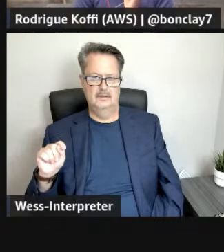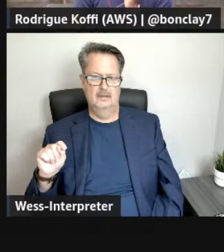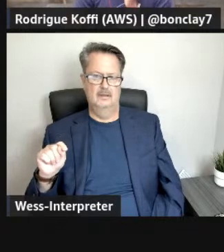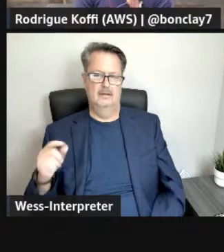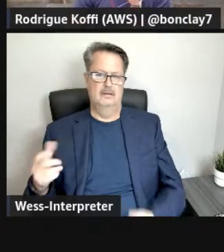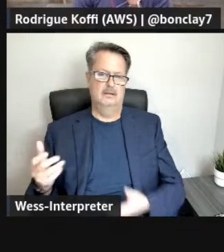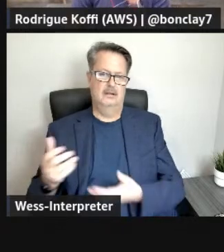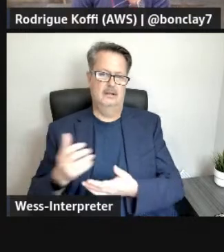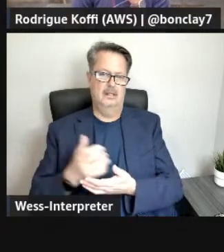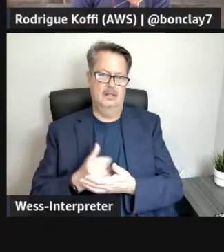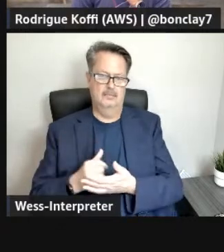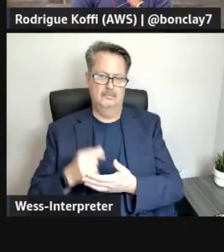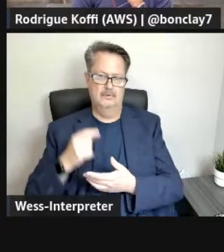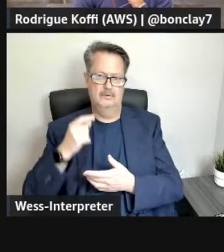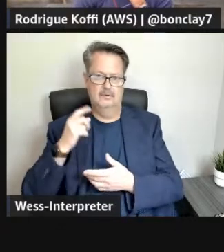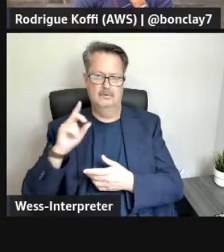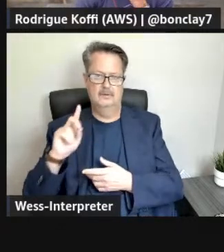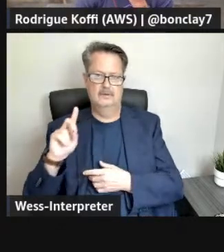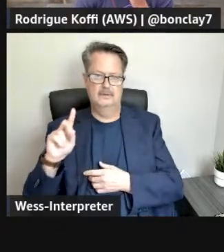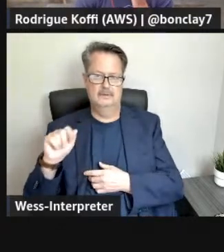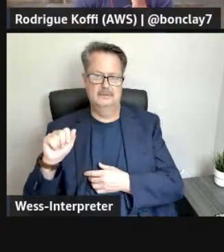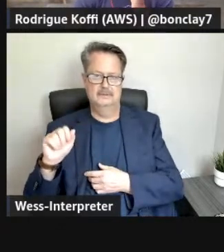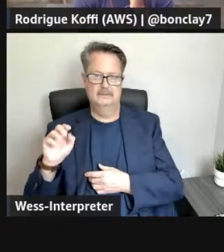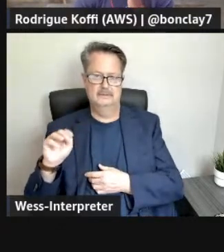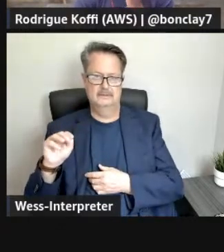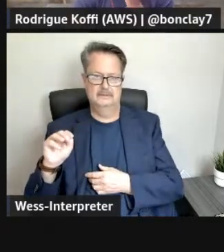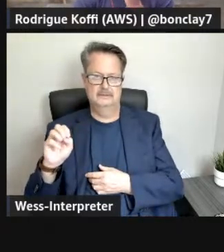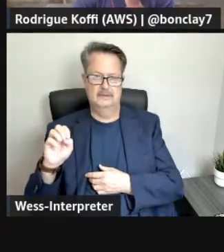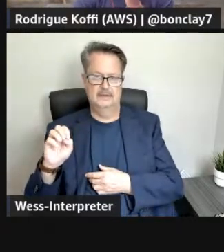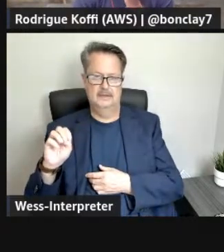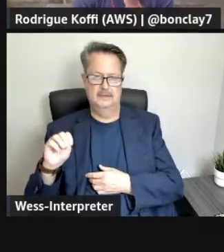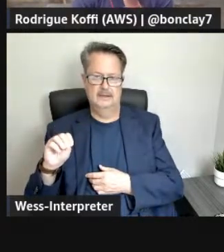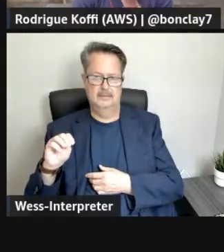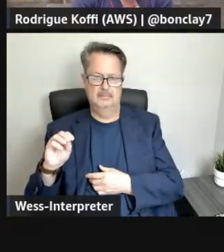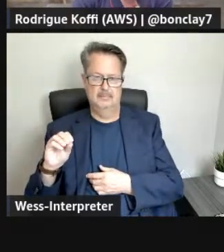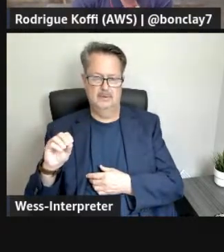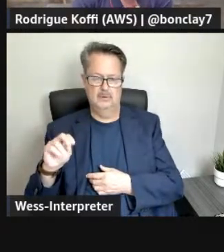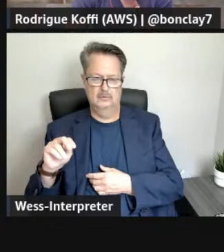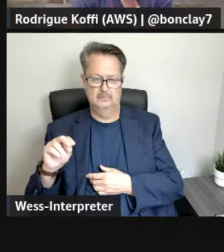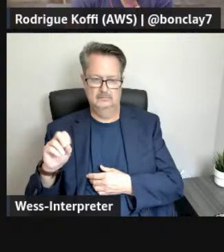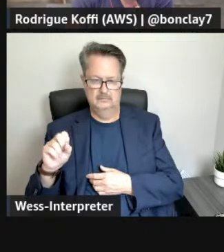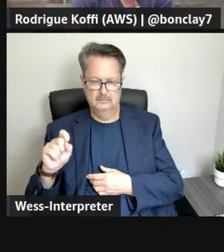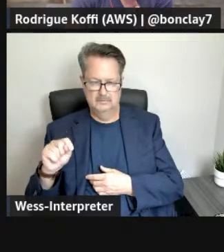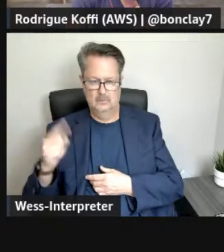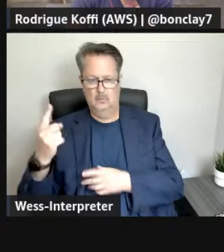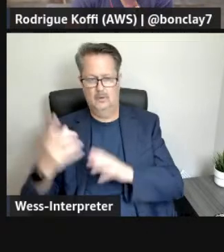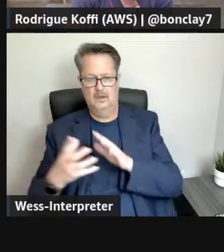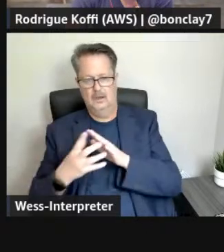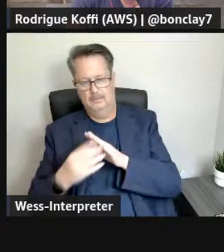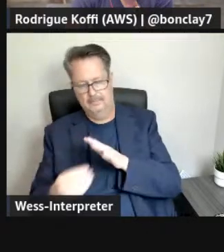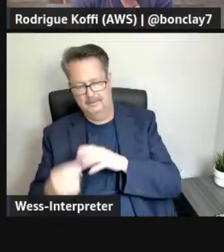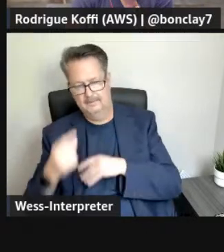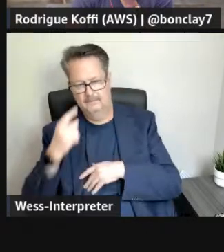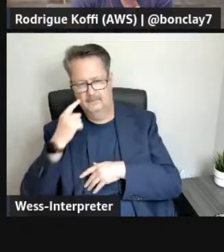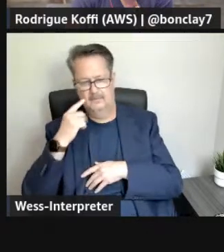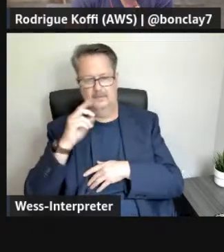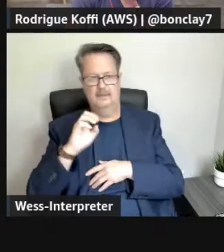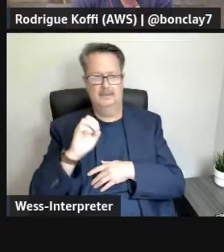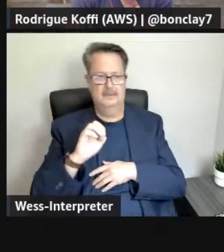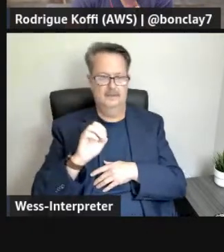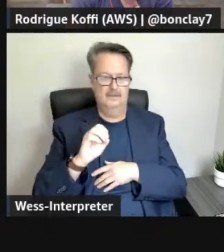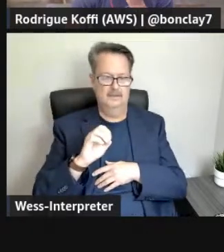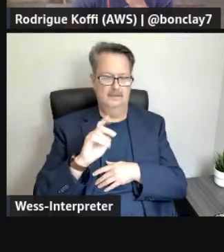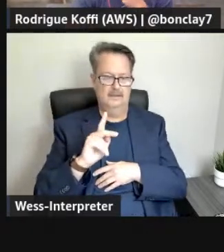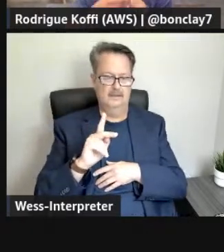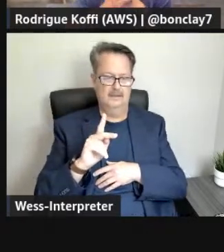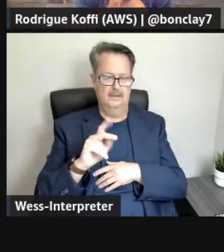one node, there will be one copy per node, one copy of the collector per node in your EKS cluster if you take it. And these